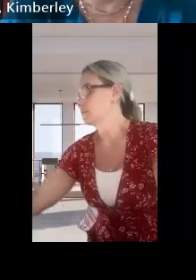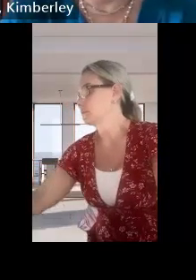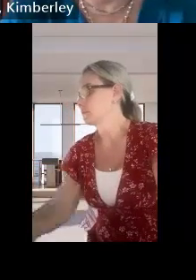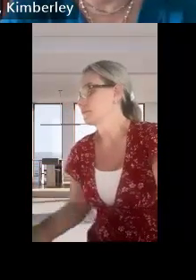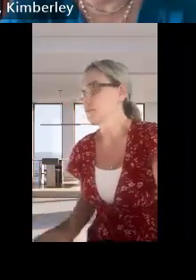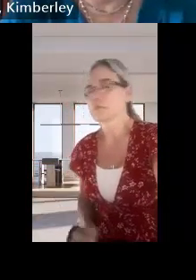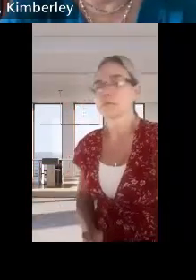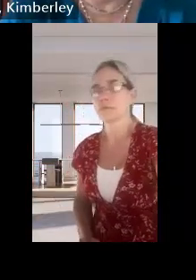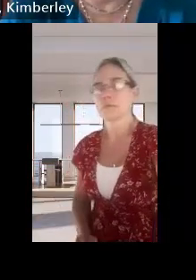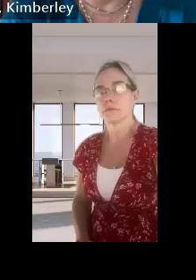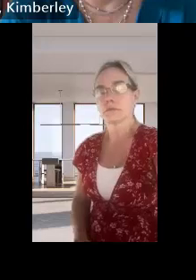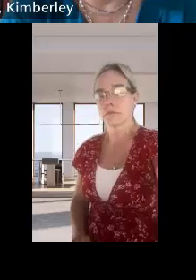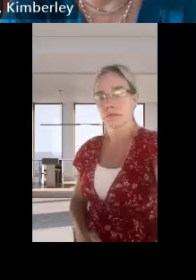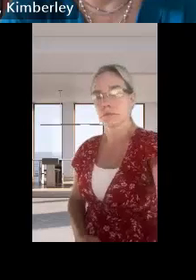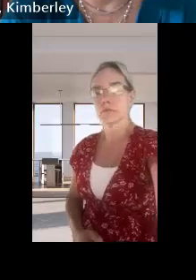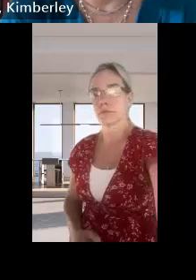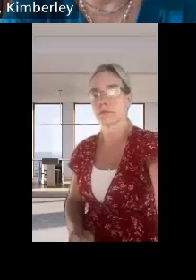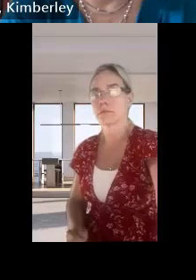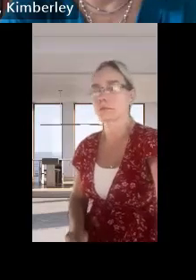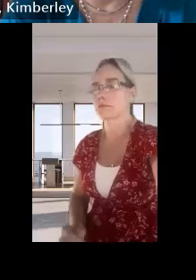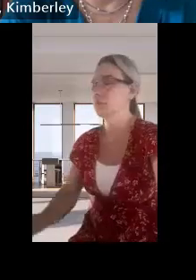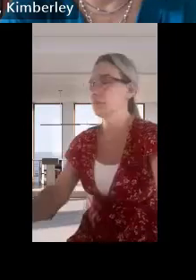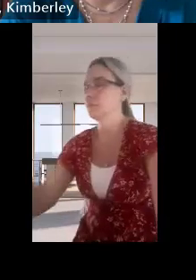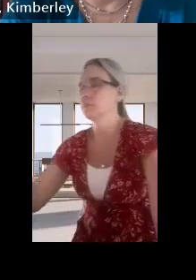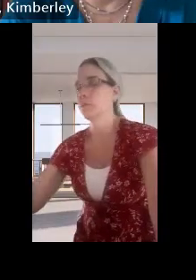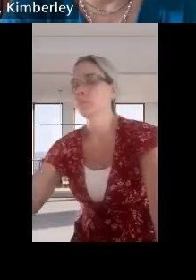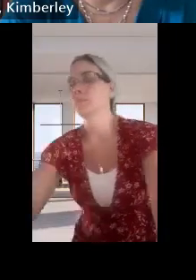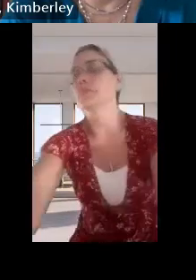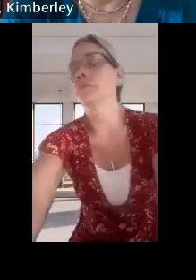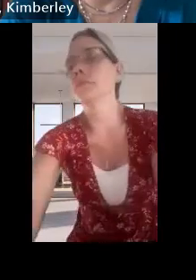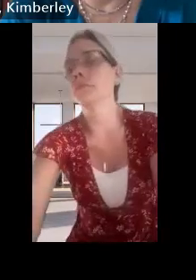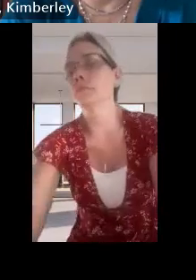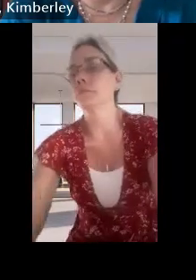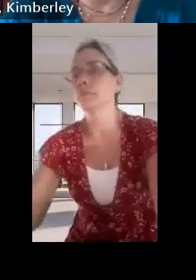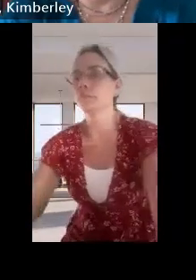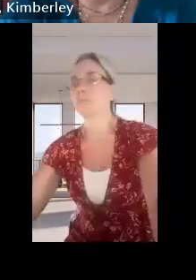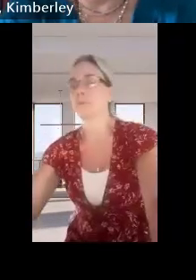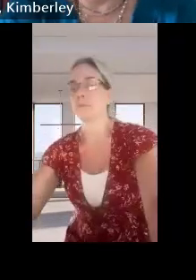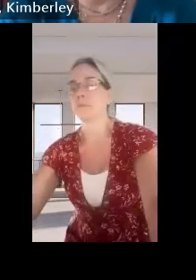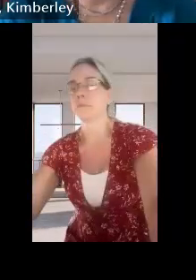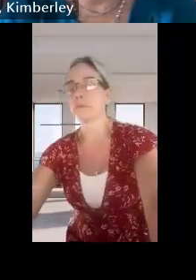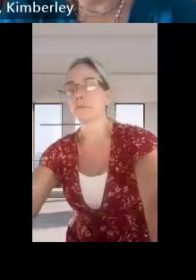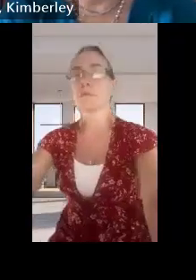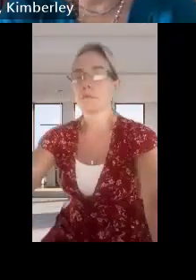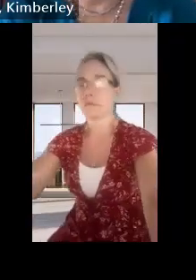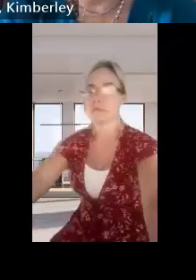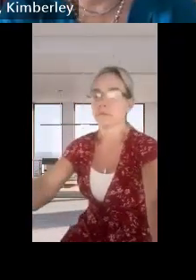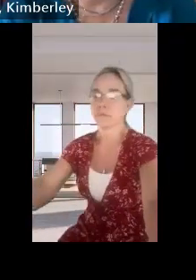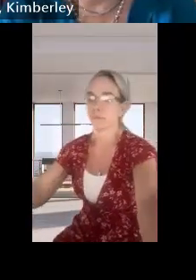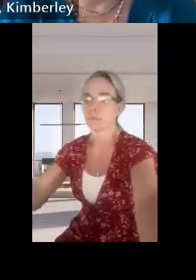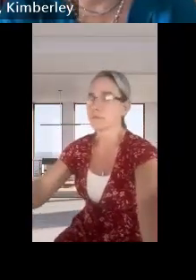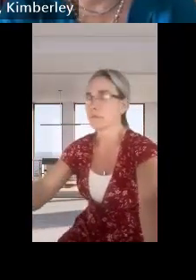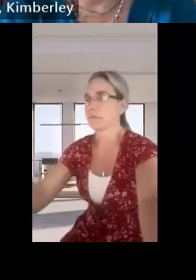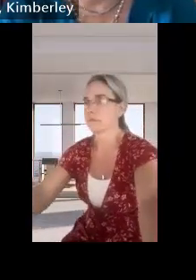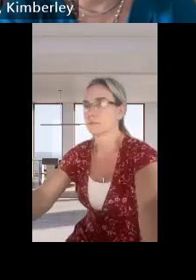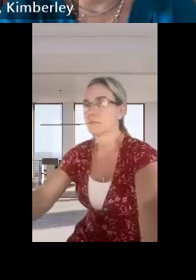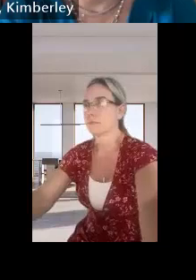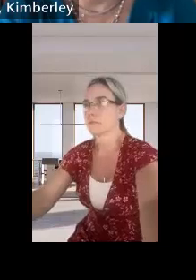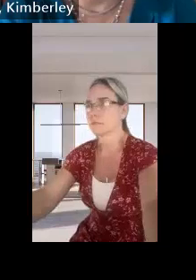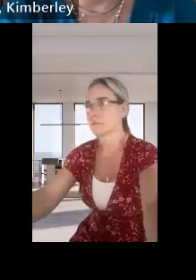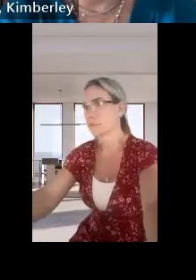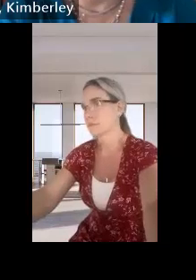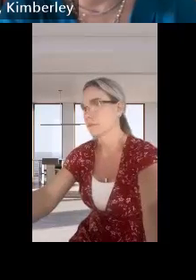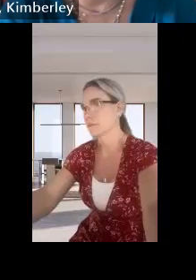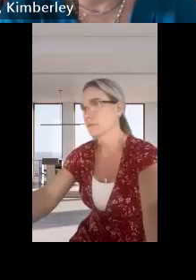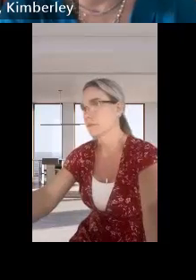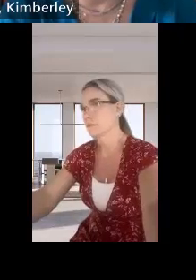look at where we stop after the $60 million, it looks like we have a $7.2 million surplus at the moment. However, there are things